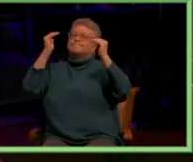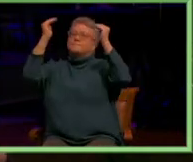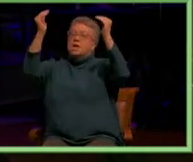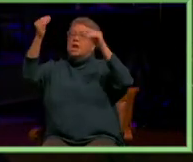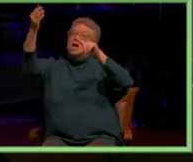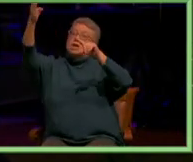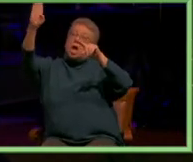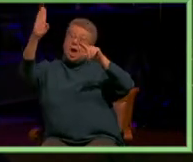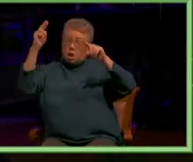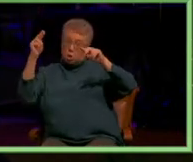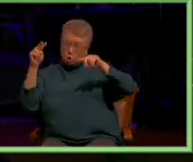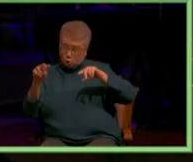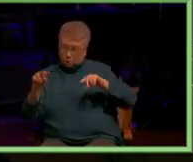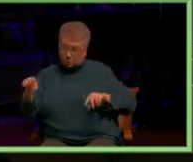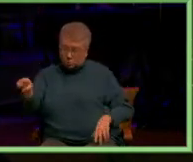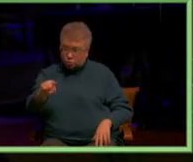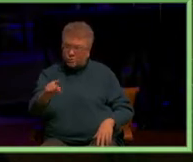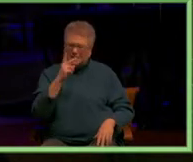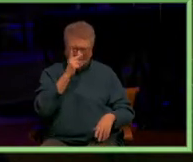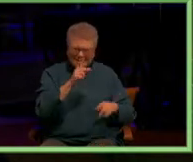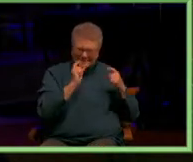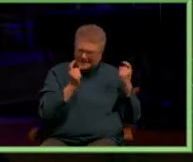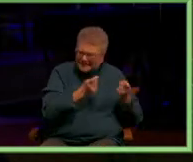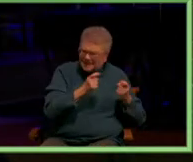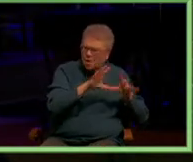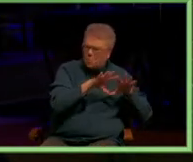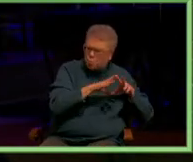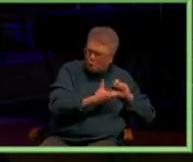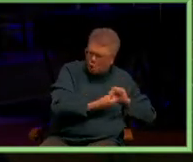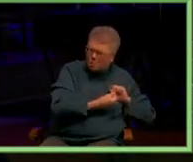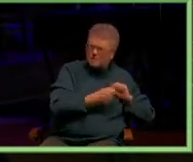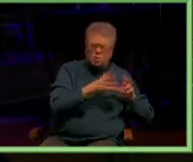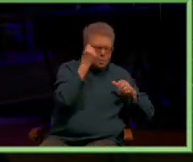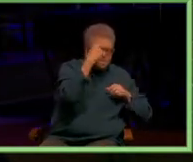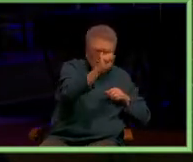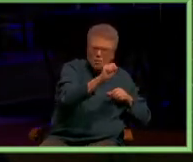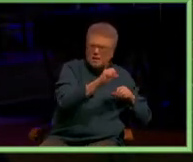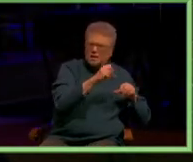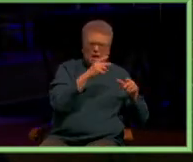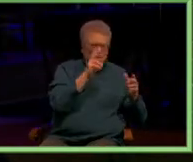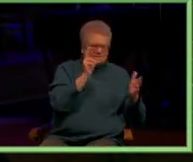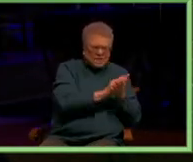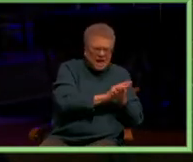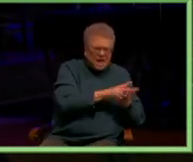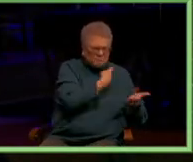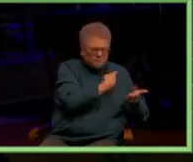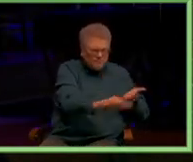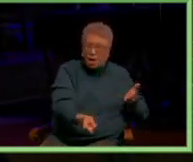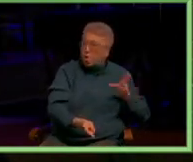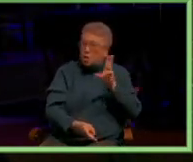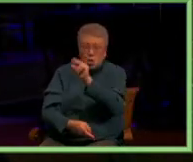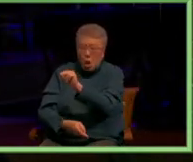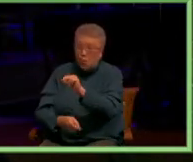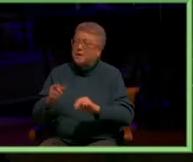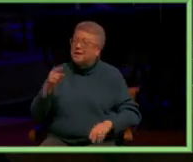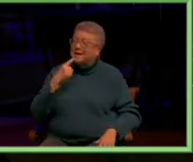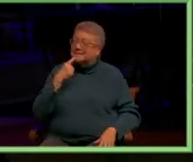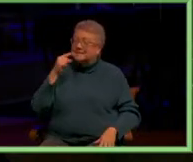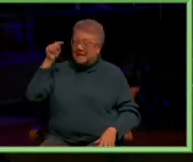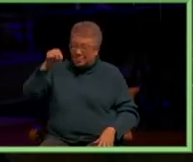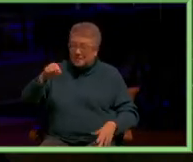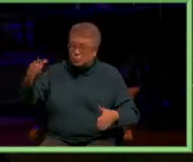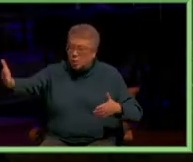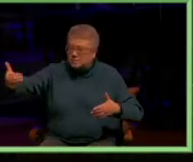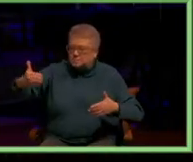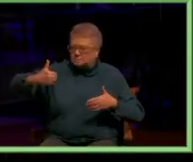us, he does not see our sin and our brokenness and our rebellion. He does not see us on the losing side of the war. He says, this one's with me